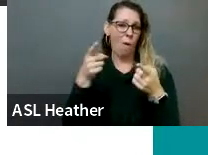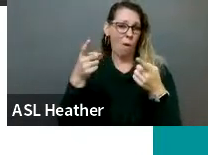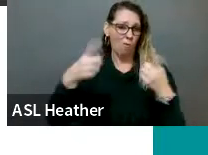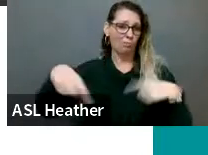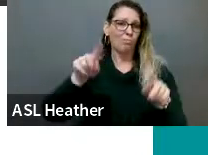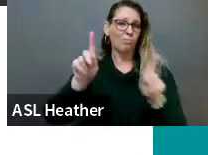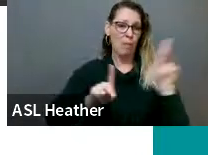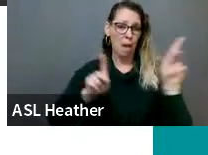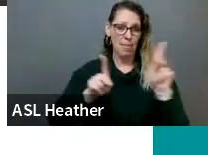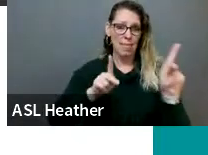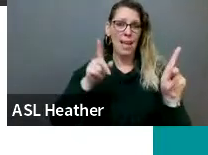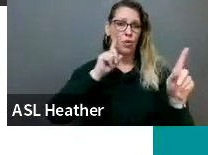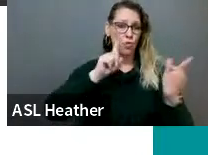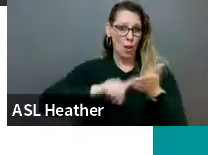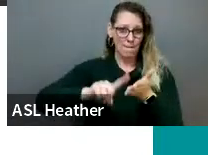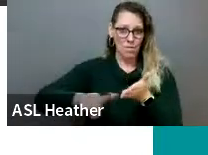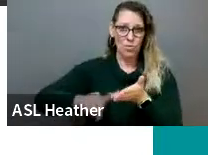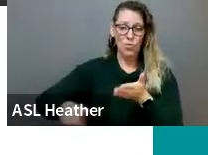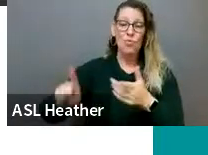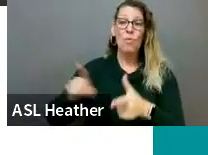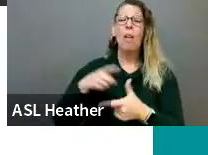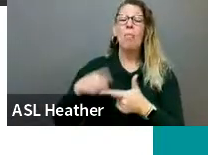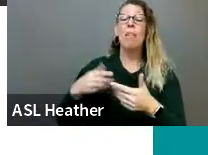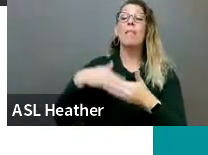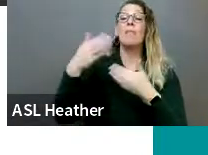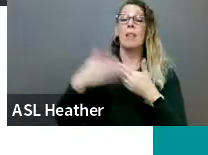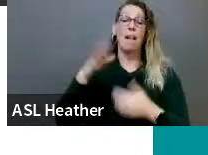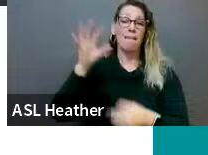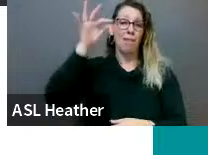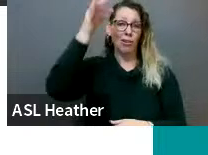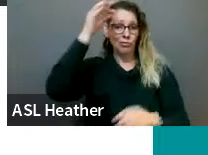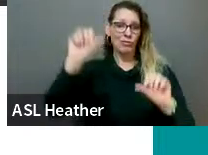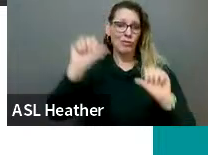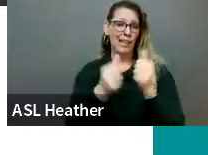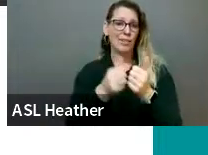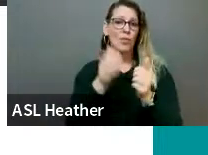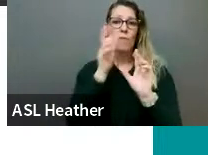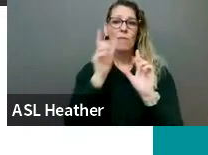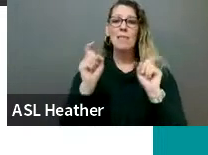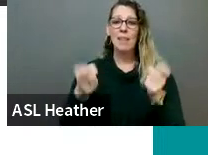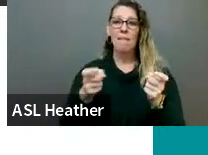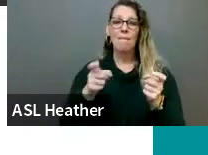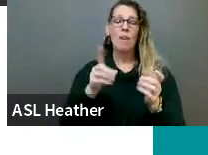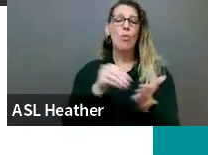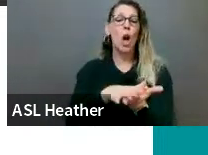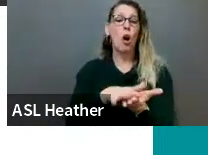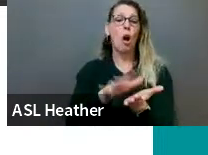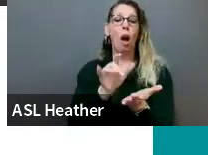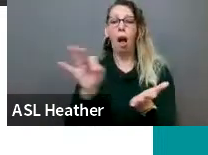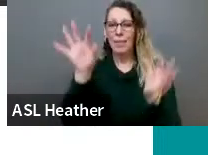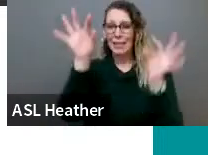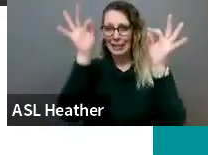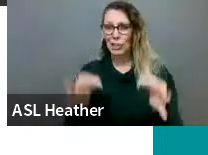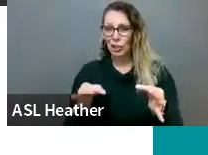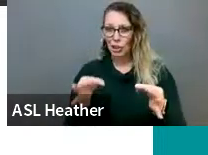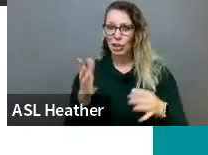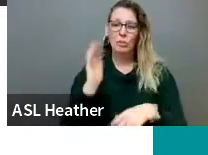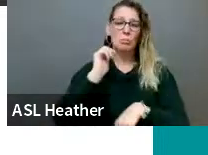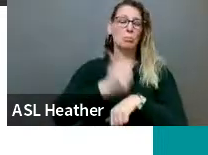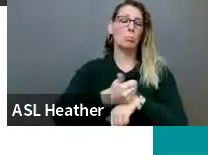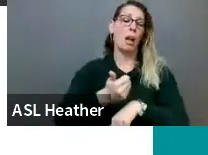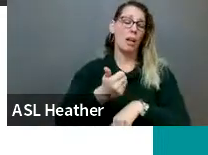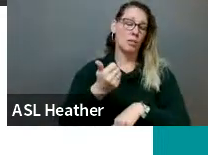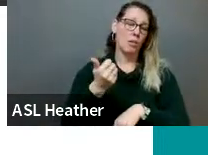review. And following that, our federal agencies will issue their record of decision, based